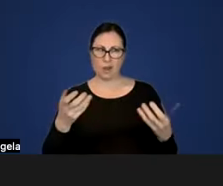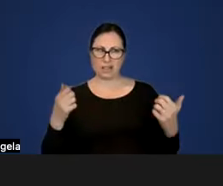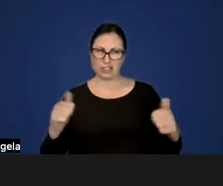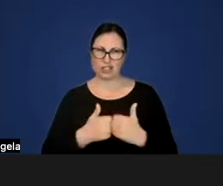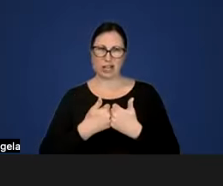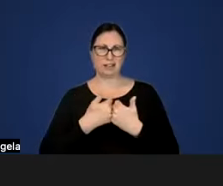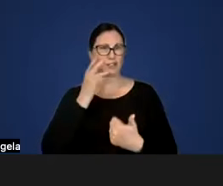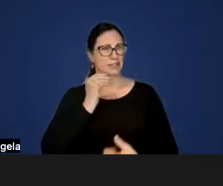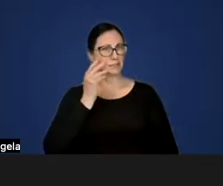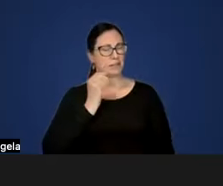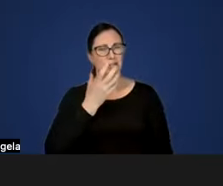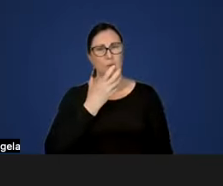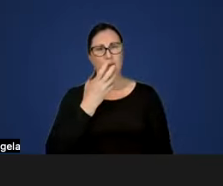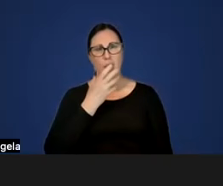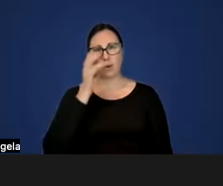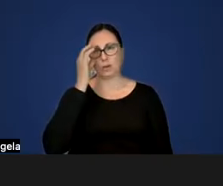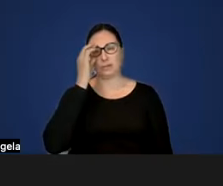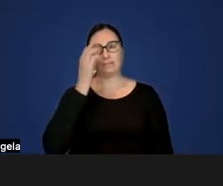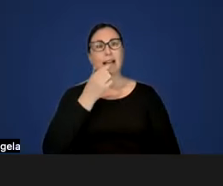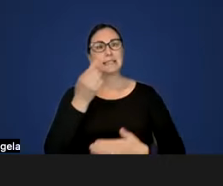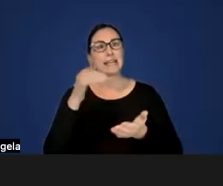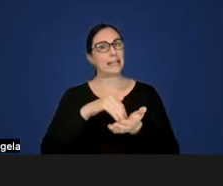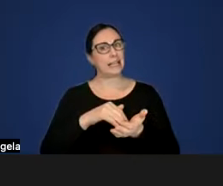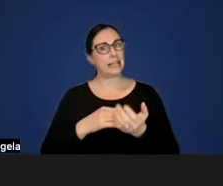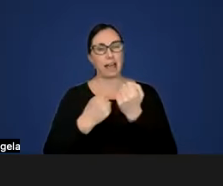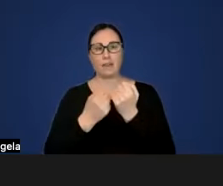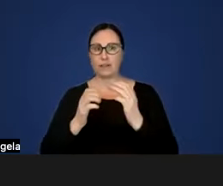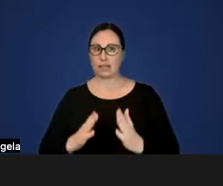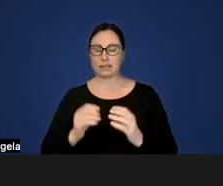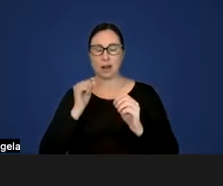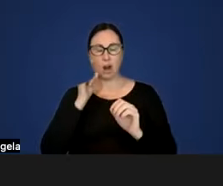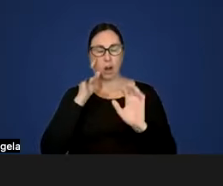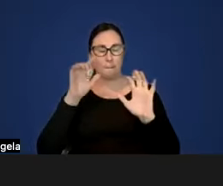experience. I'll say it again, advocates are amazing.